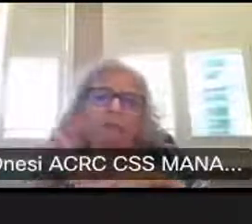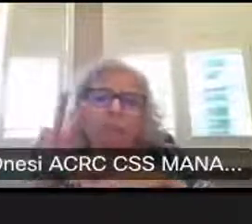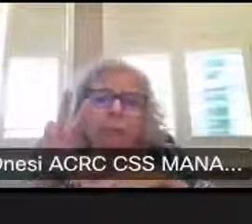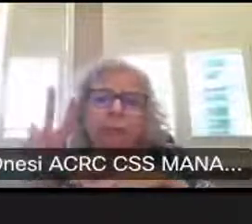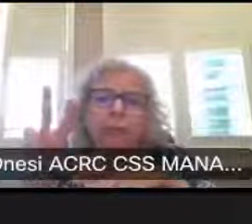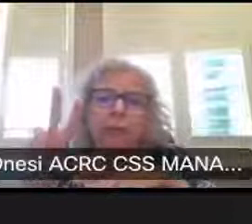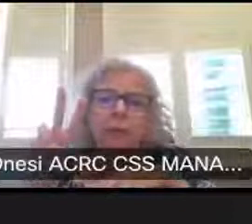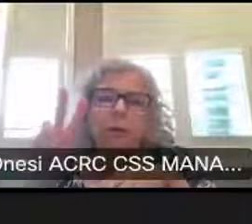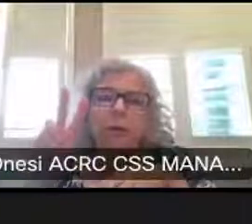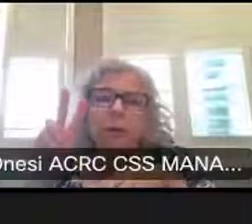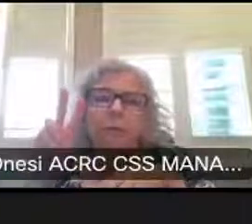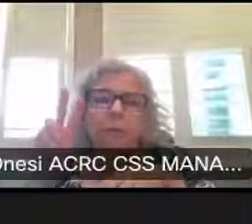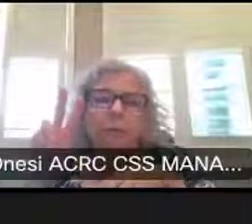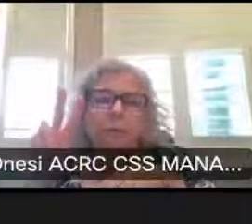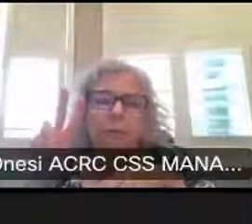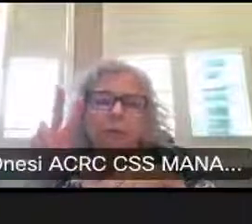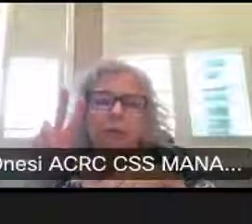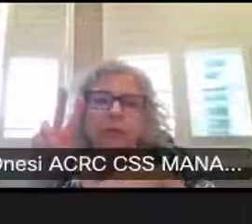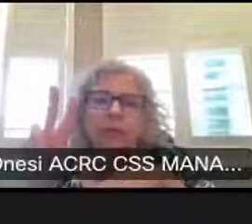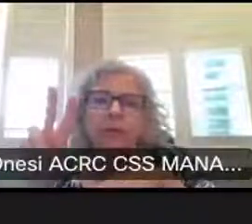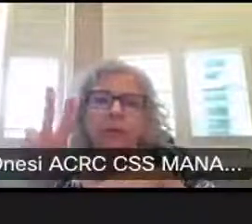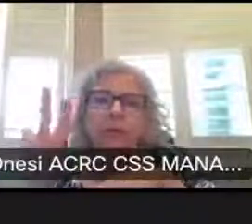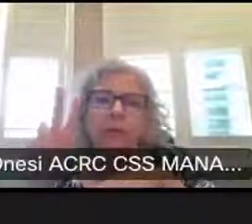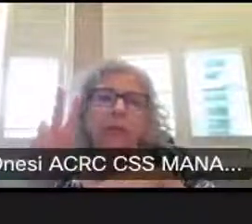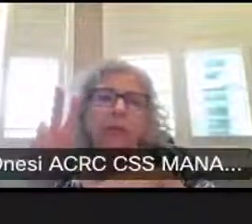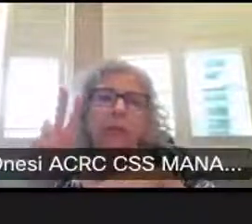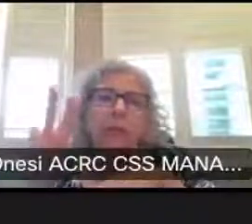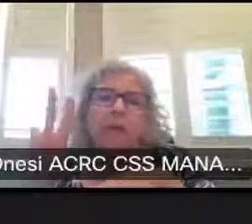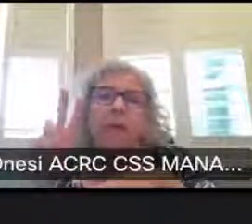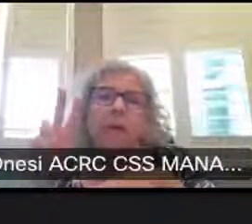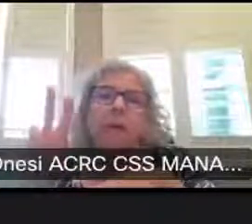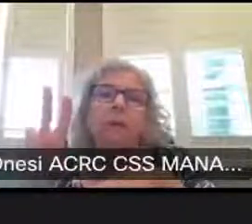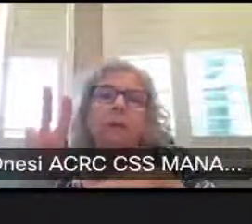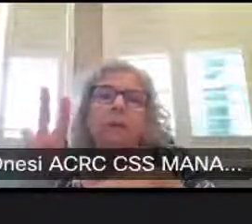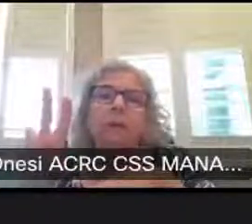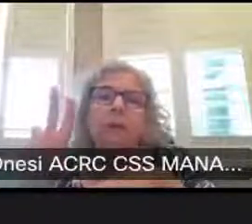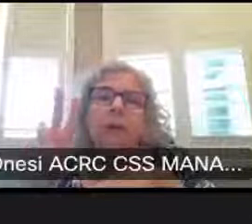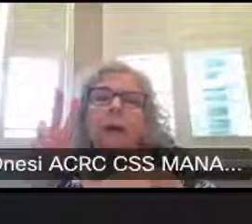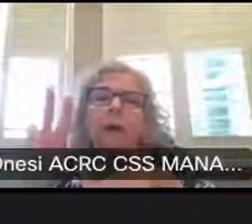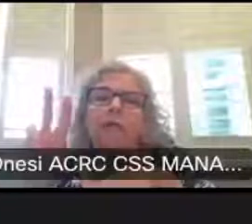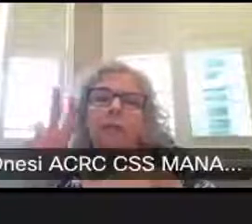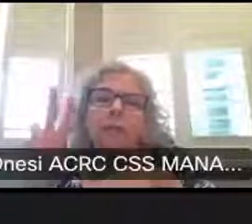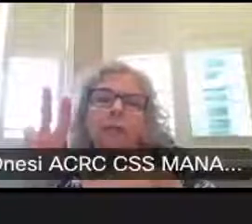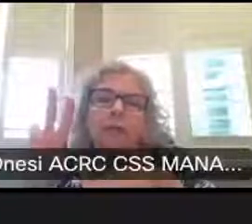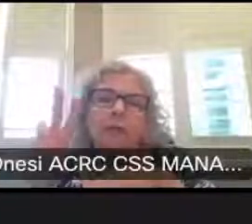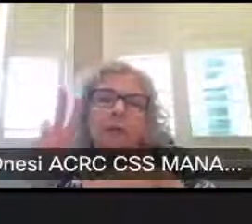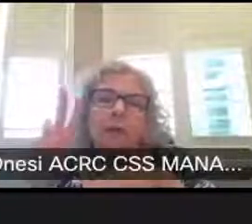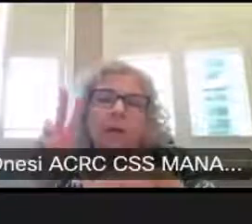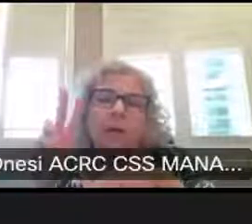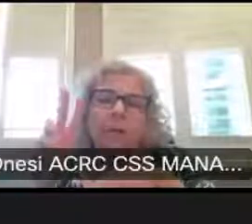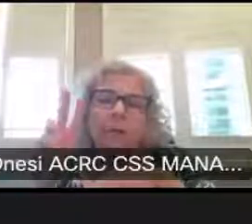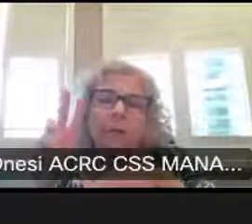we have 2 major transportation vendors that are looking at the bulk of